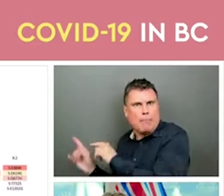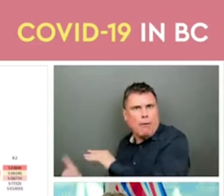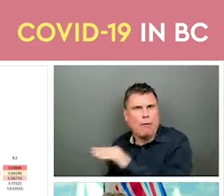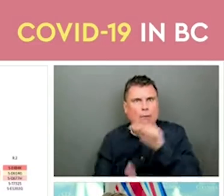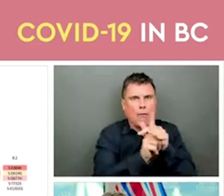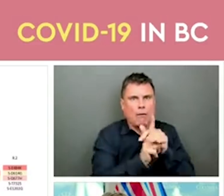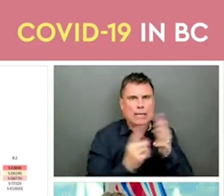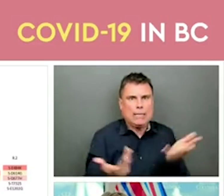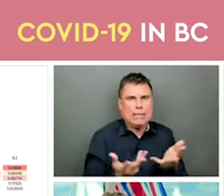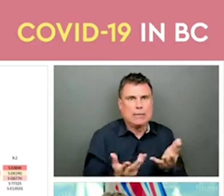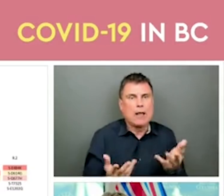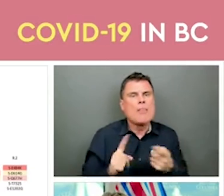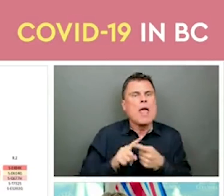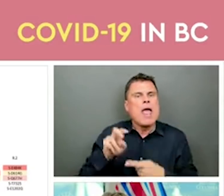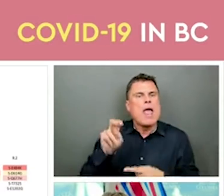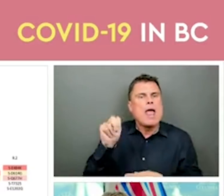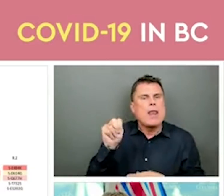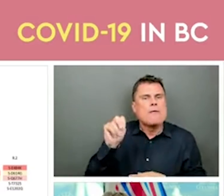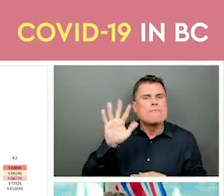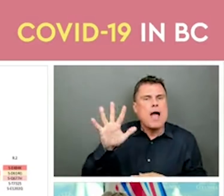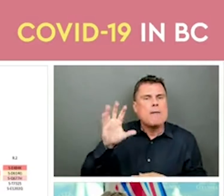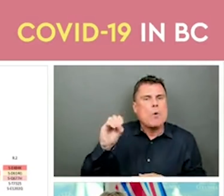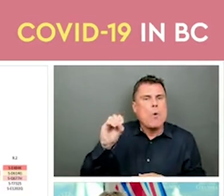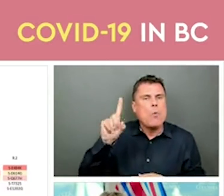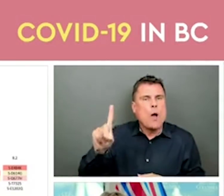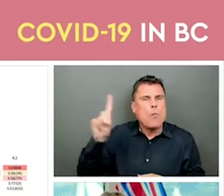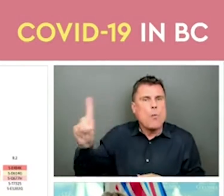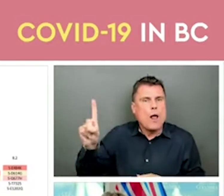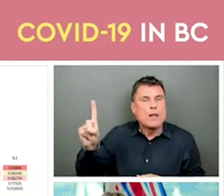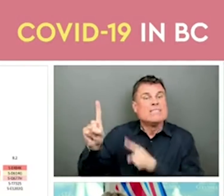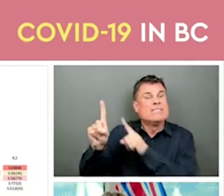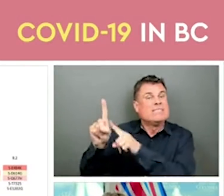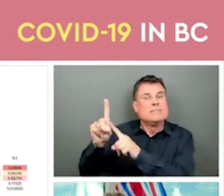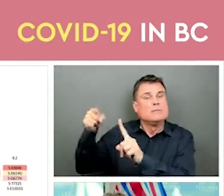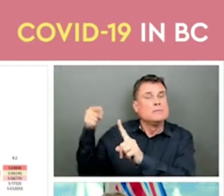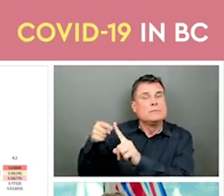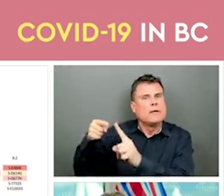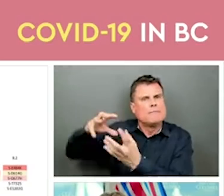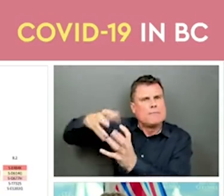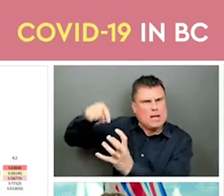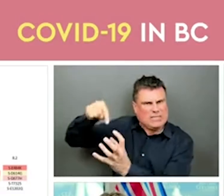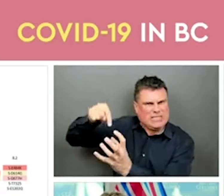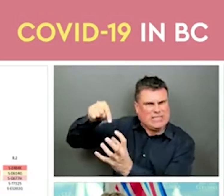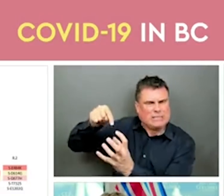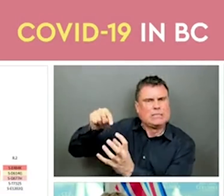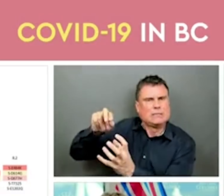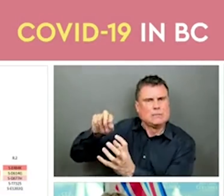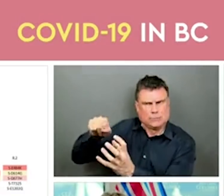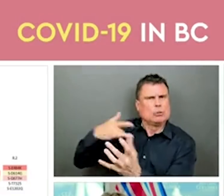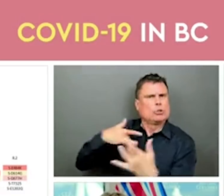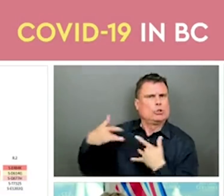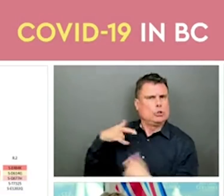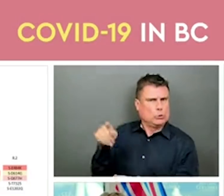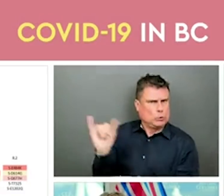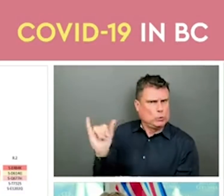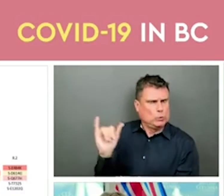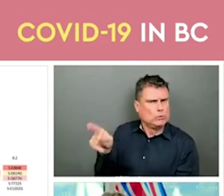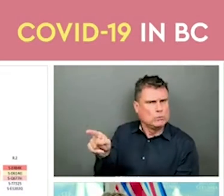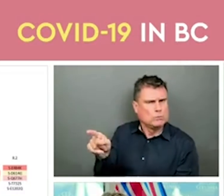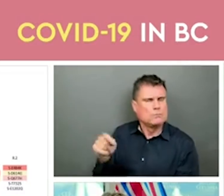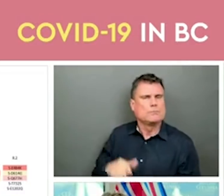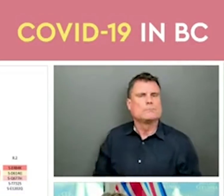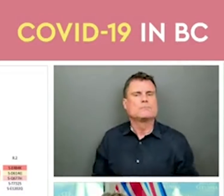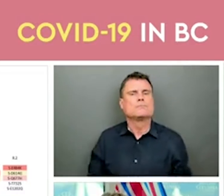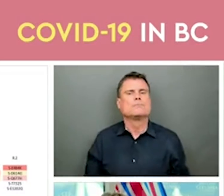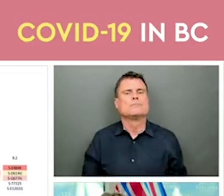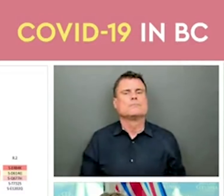the N501Y. So that's a specific mutation that's of concern. As we've learned about these mutations,